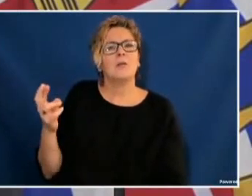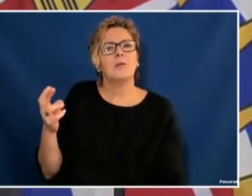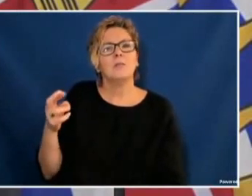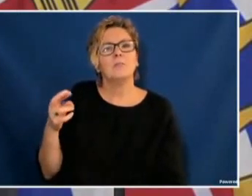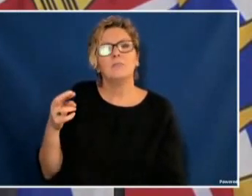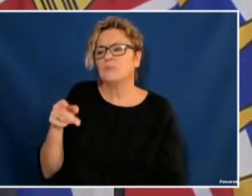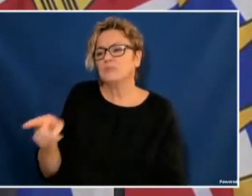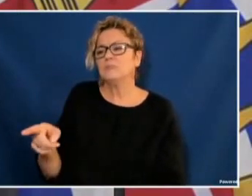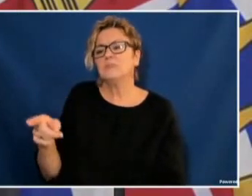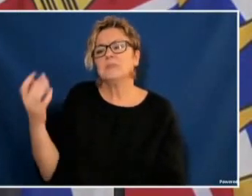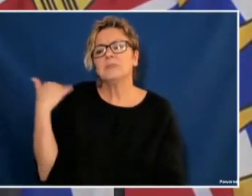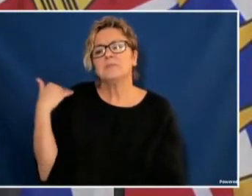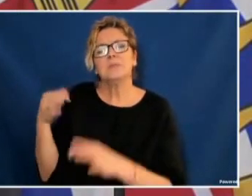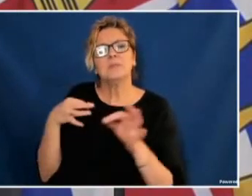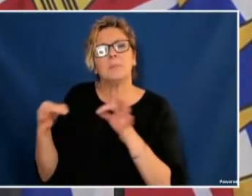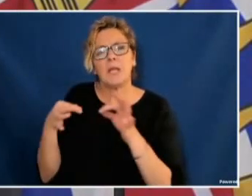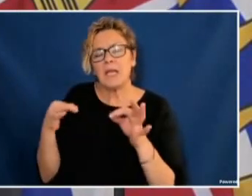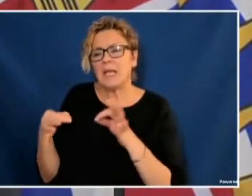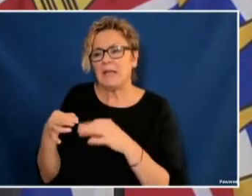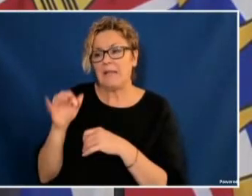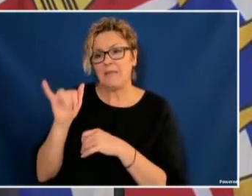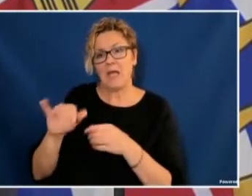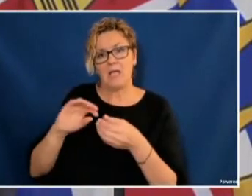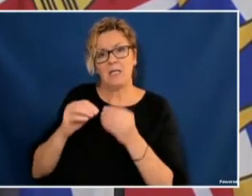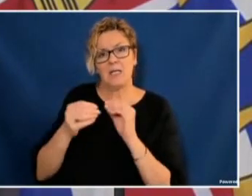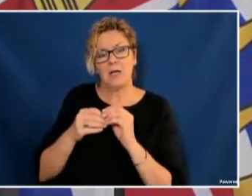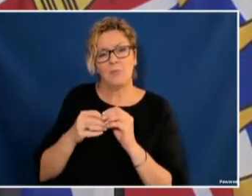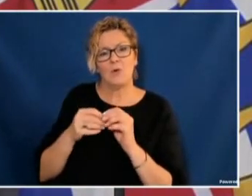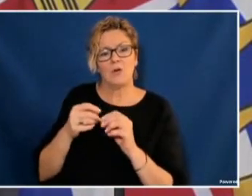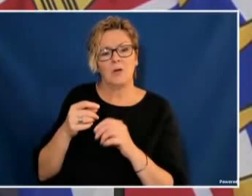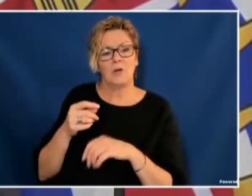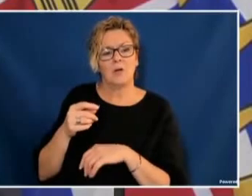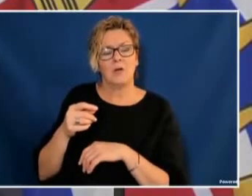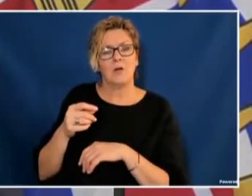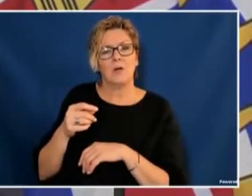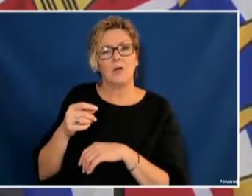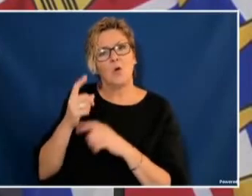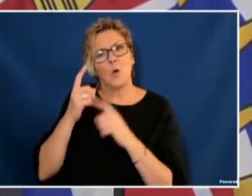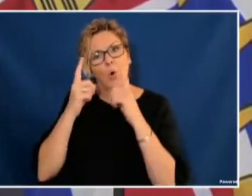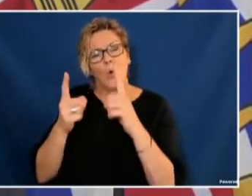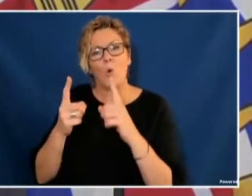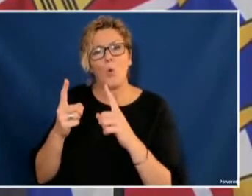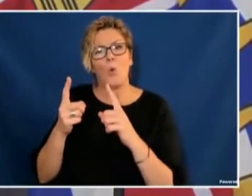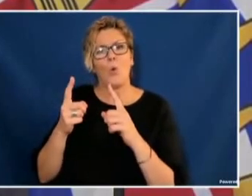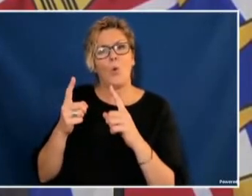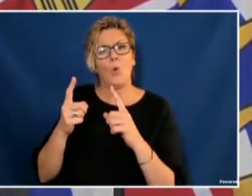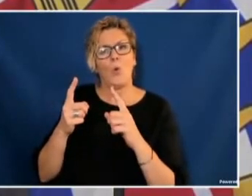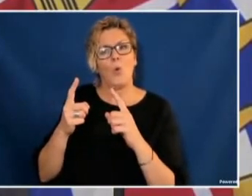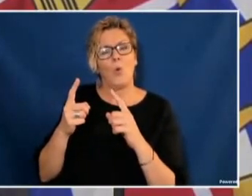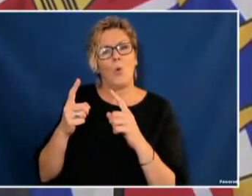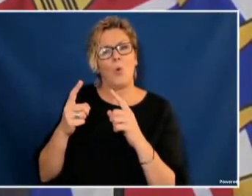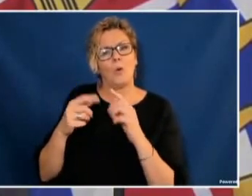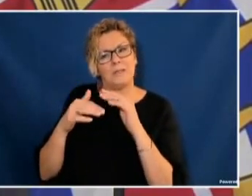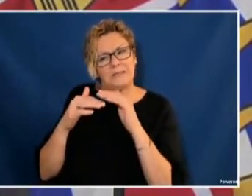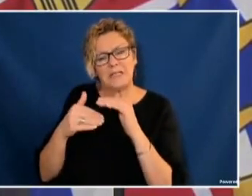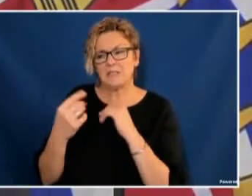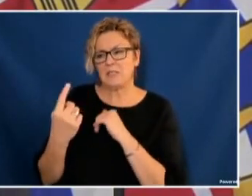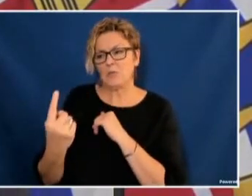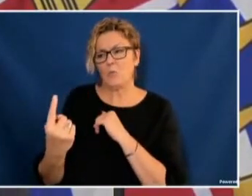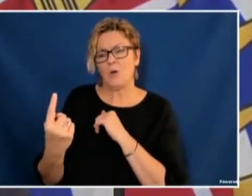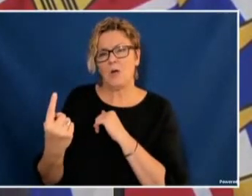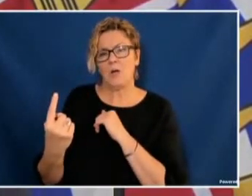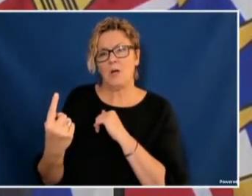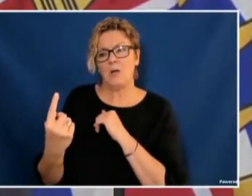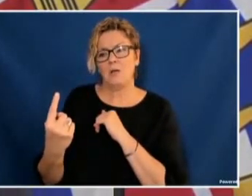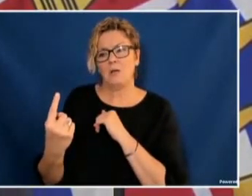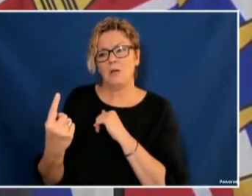population, don't always tell the full picture. So they do give us an understanding of where we are in the trajectory and whether